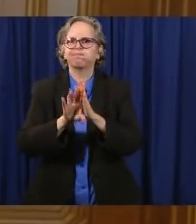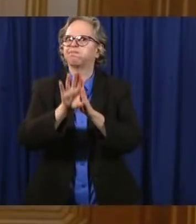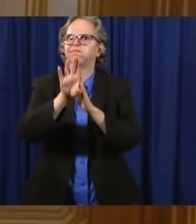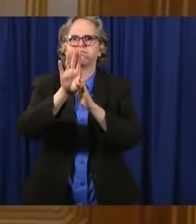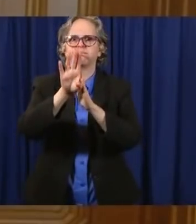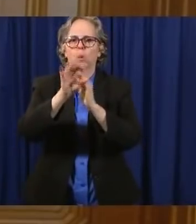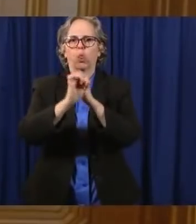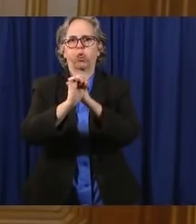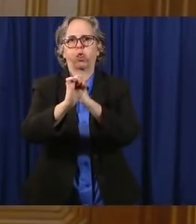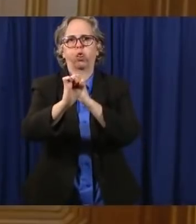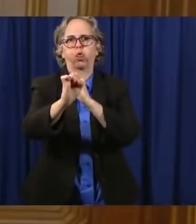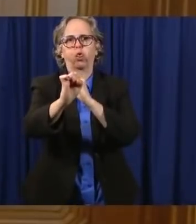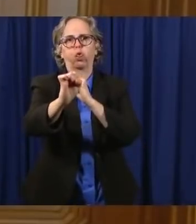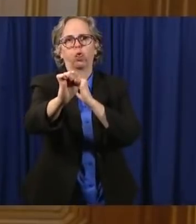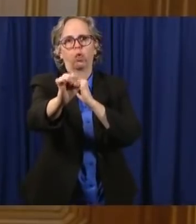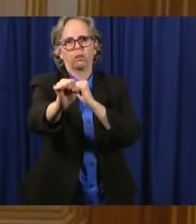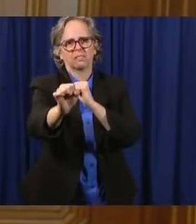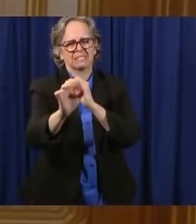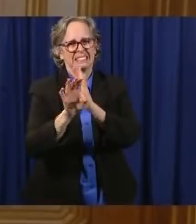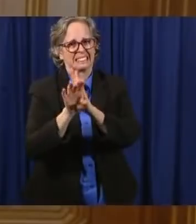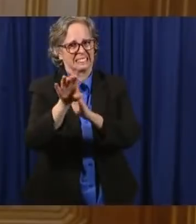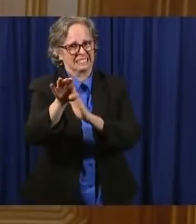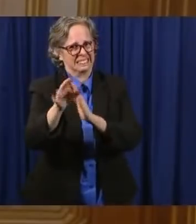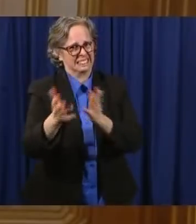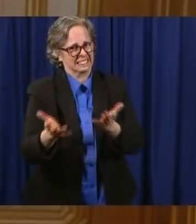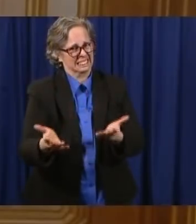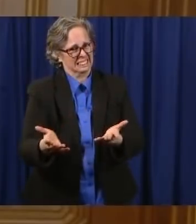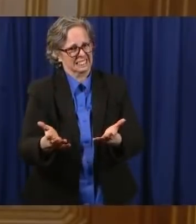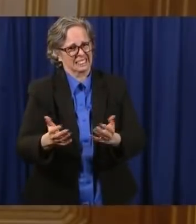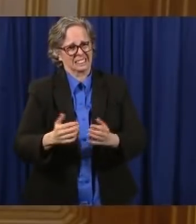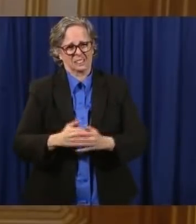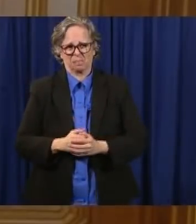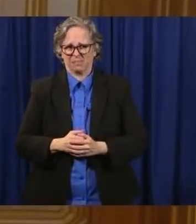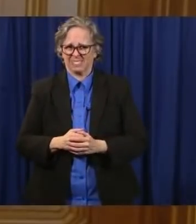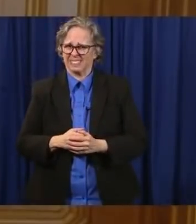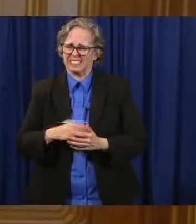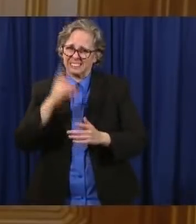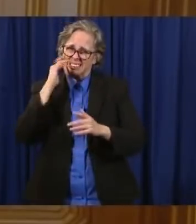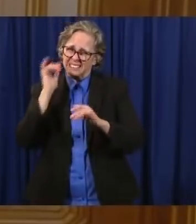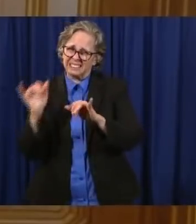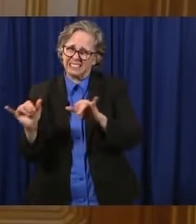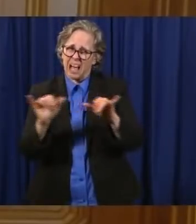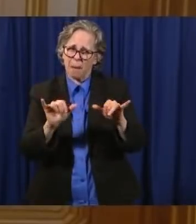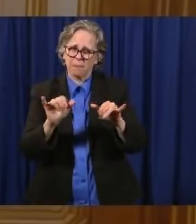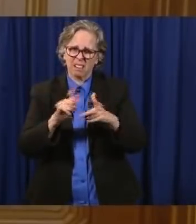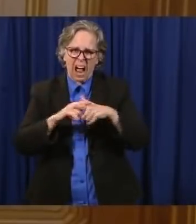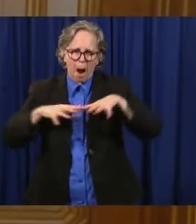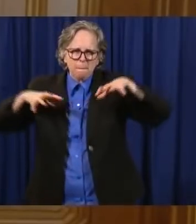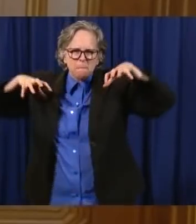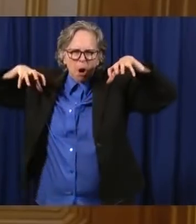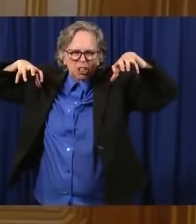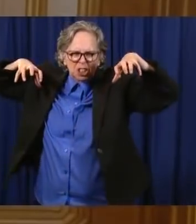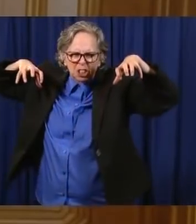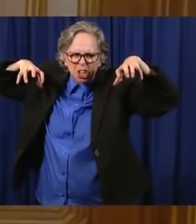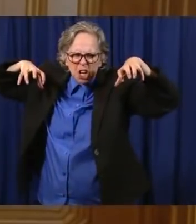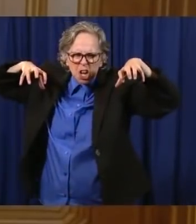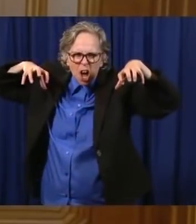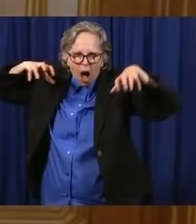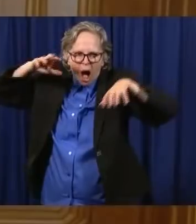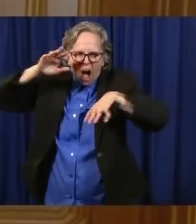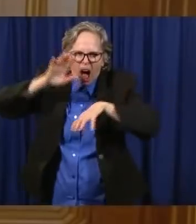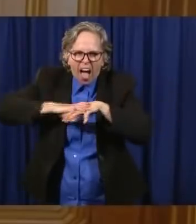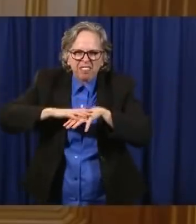I've likened this to a monster, and it's sort of on the floor, but it's still obviously claiming lives. We can't let